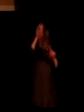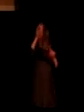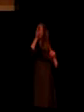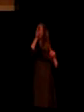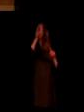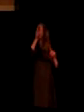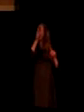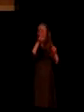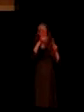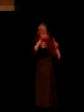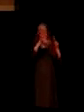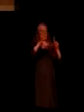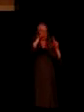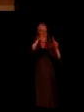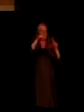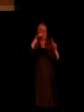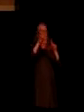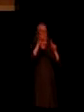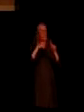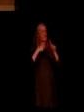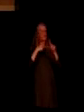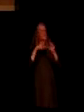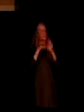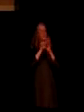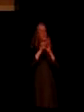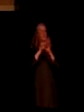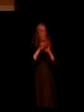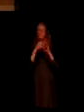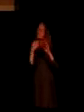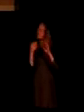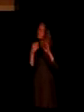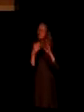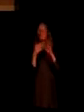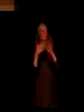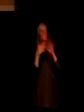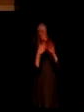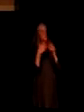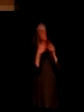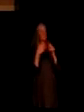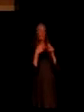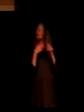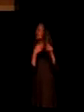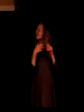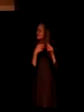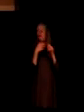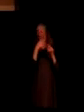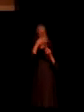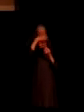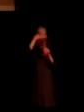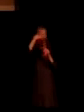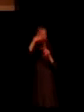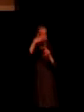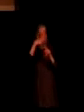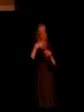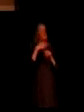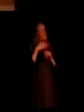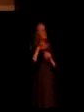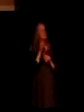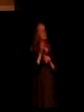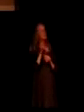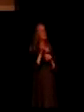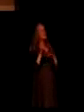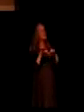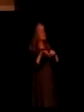and this is what my model saw. So I saw a couple of things. First, that the satellite basically